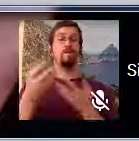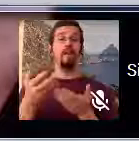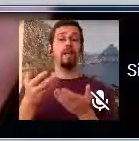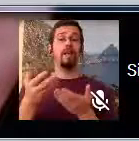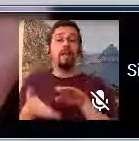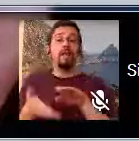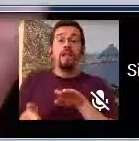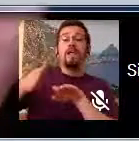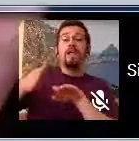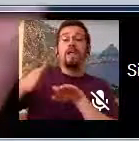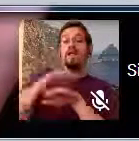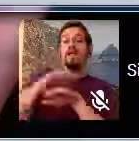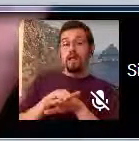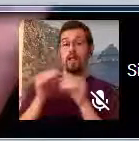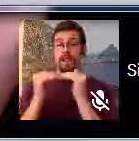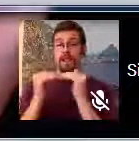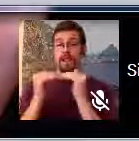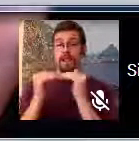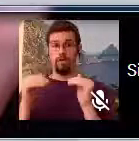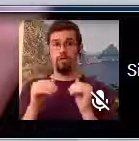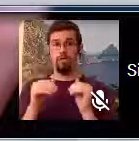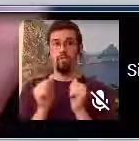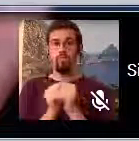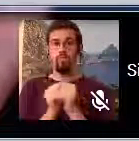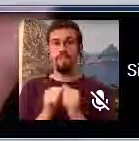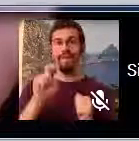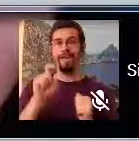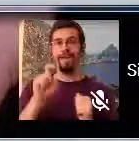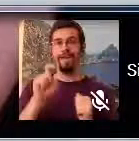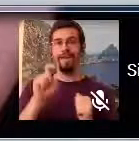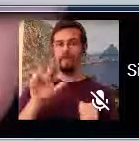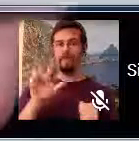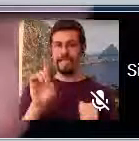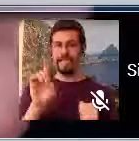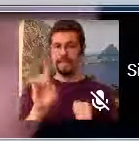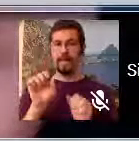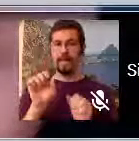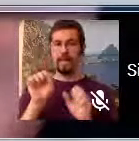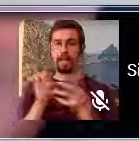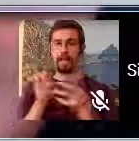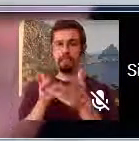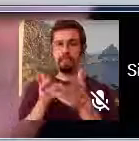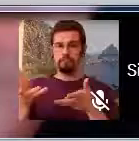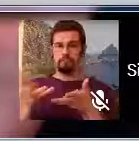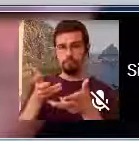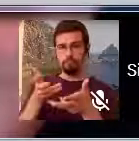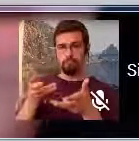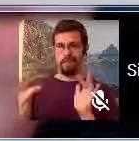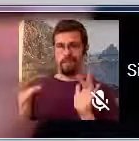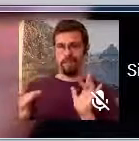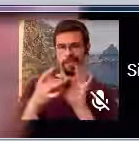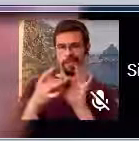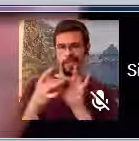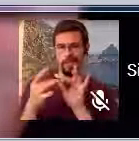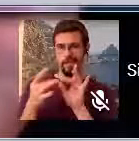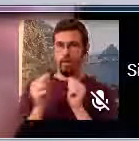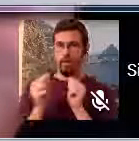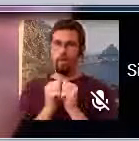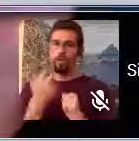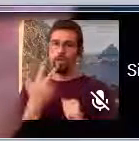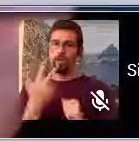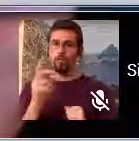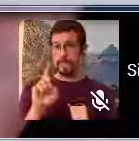around X3D and facilitate the 3D virtual agent manipulation.